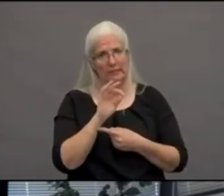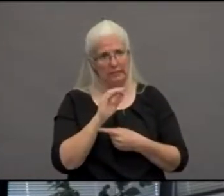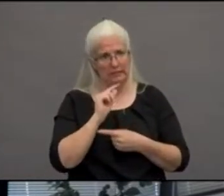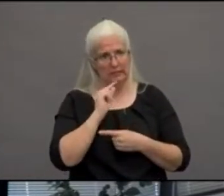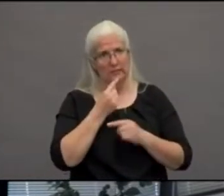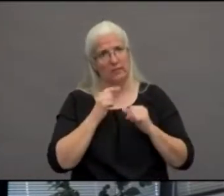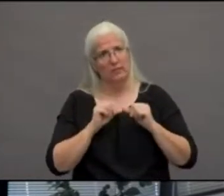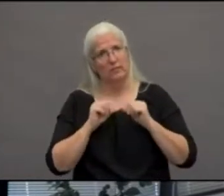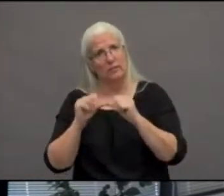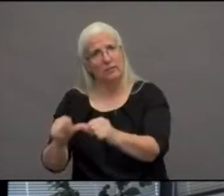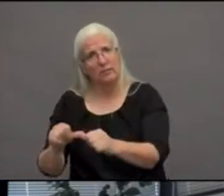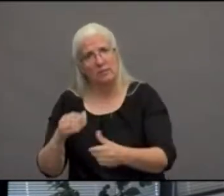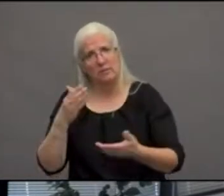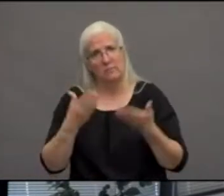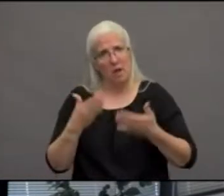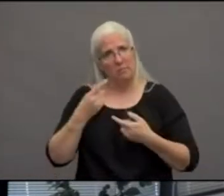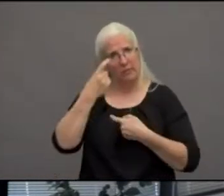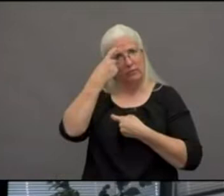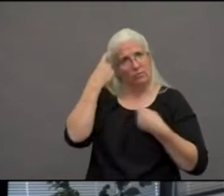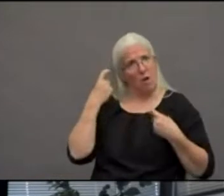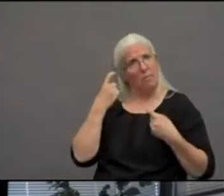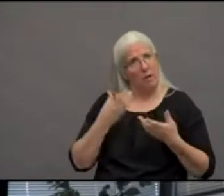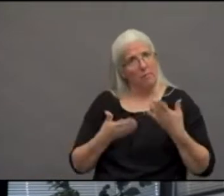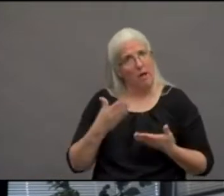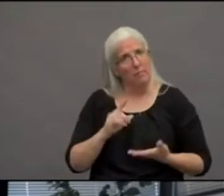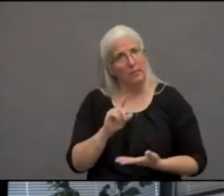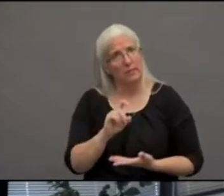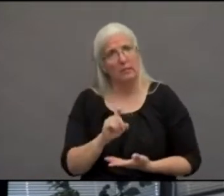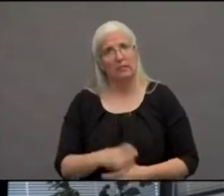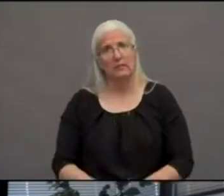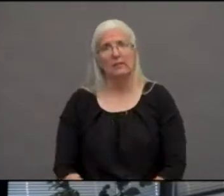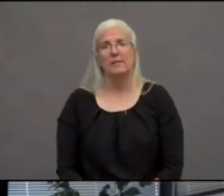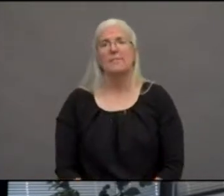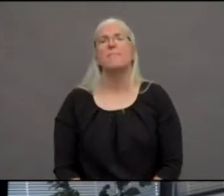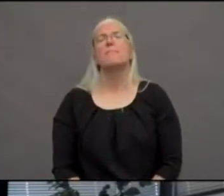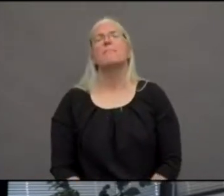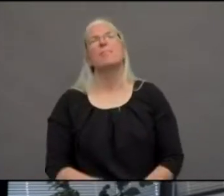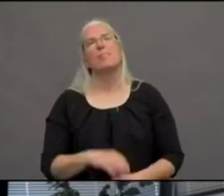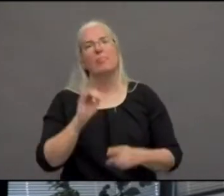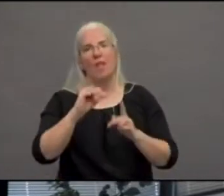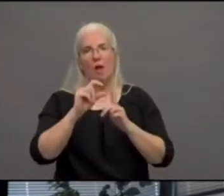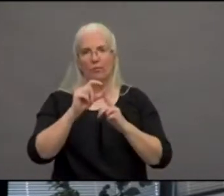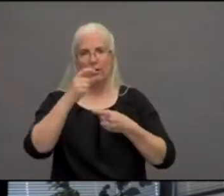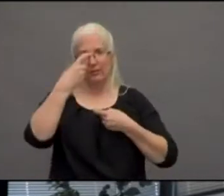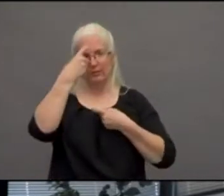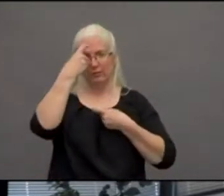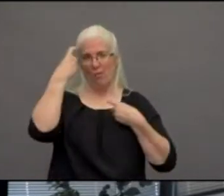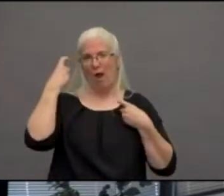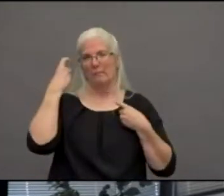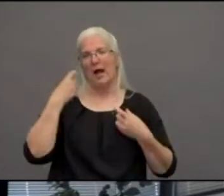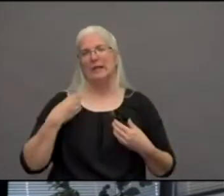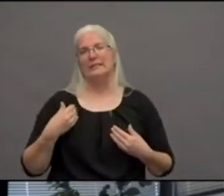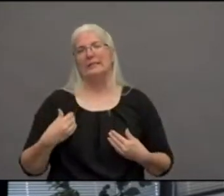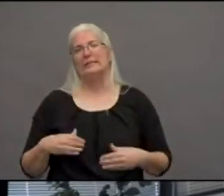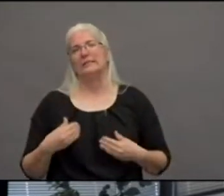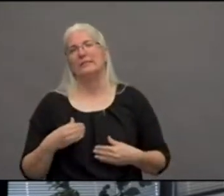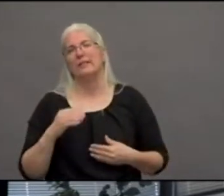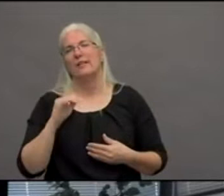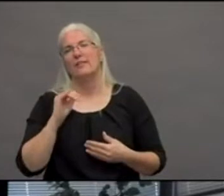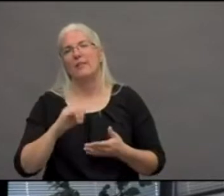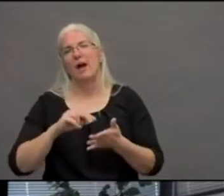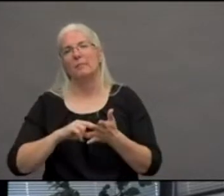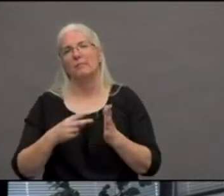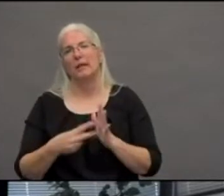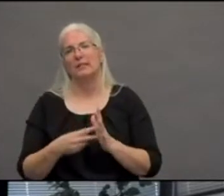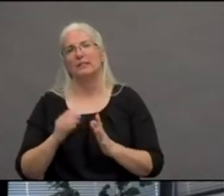a trauma, maybe? When we think about the word trauma, trauma is our response to